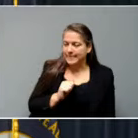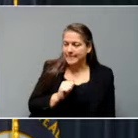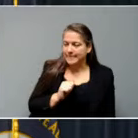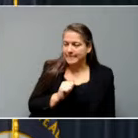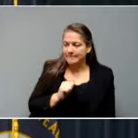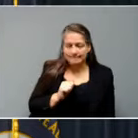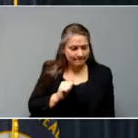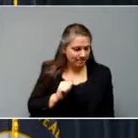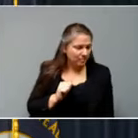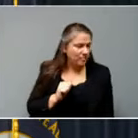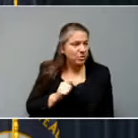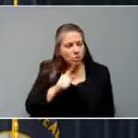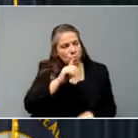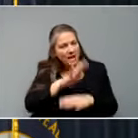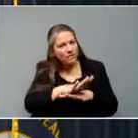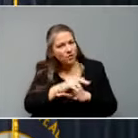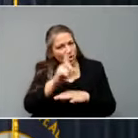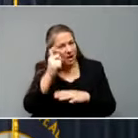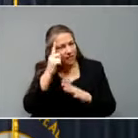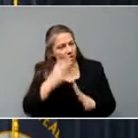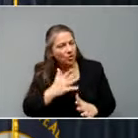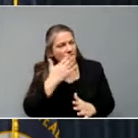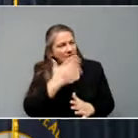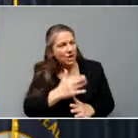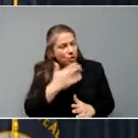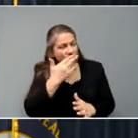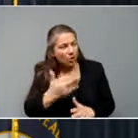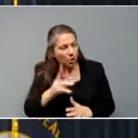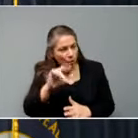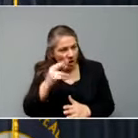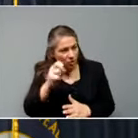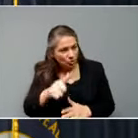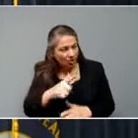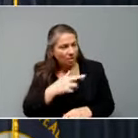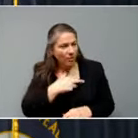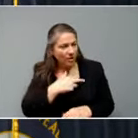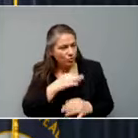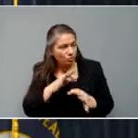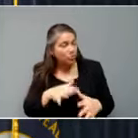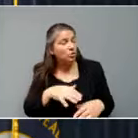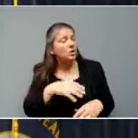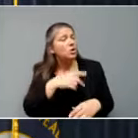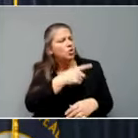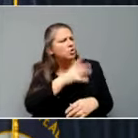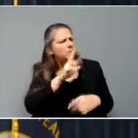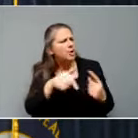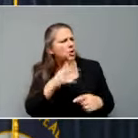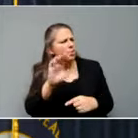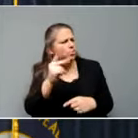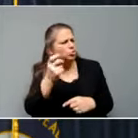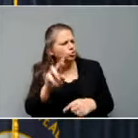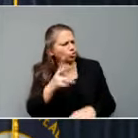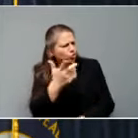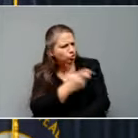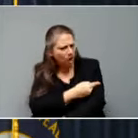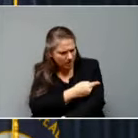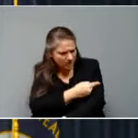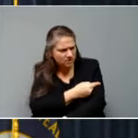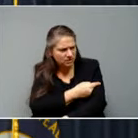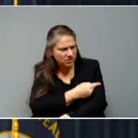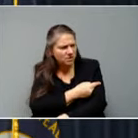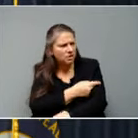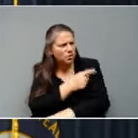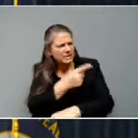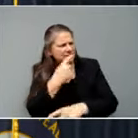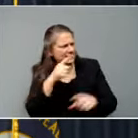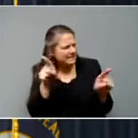Good afternoon, Governor. Thank you. Thank you, Rachel. You touched on booster shots, and we asked you that a few weeks ago, and you said the same thing,